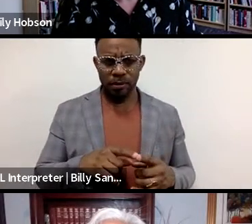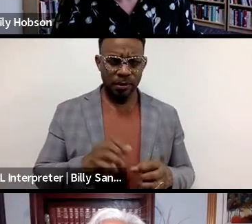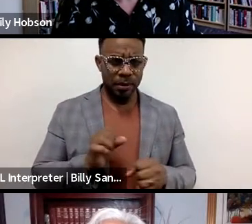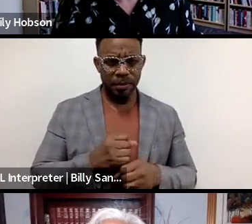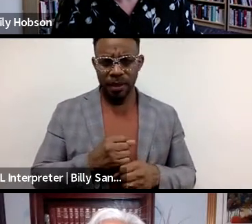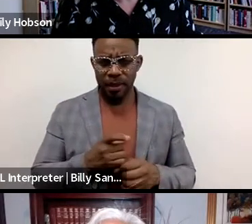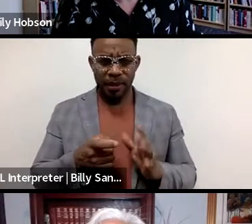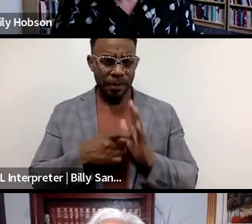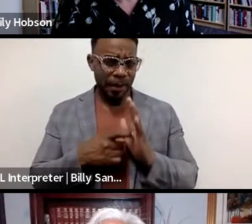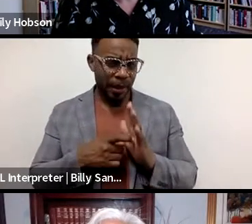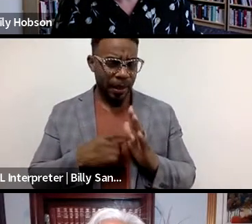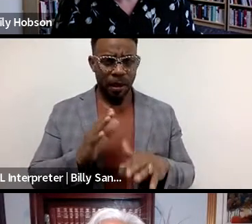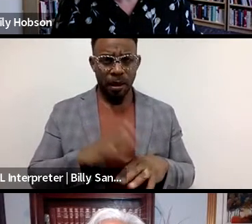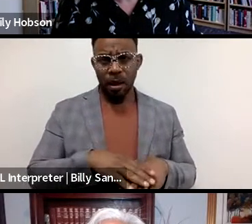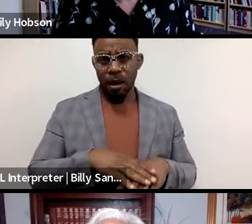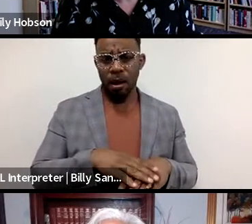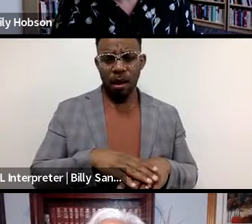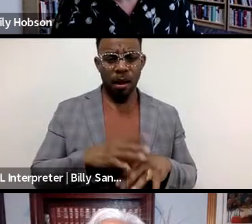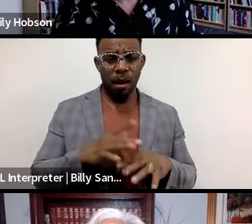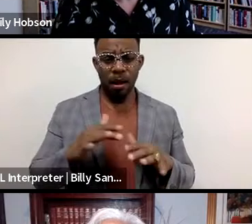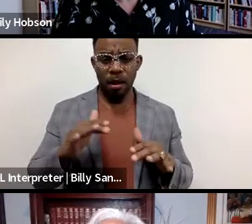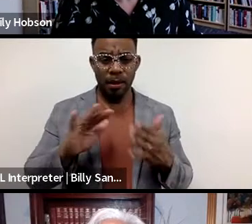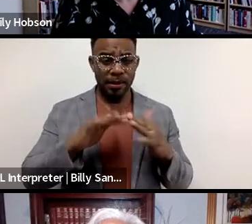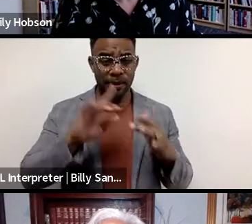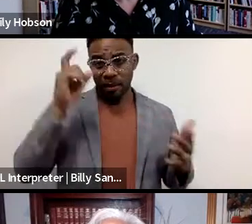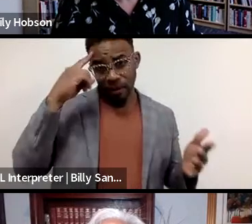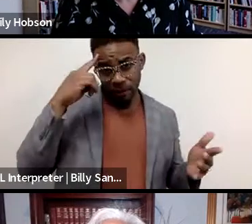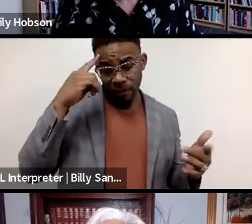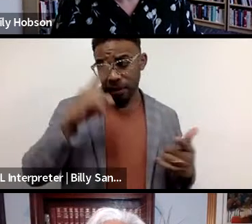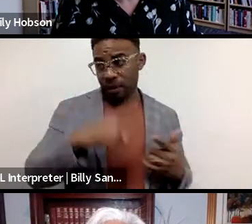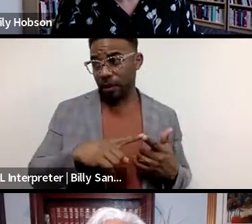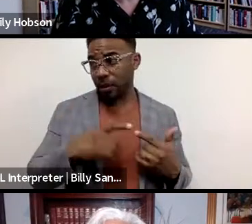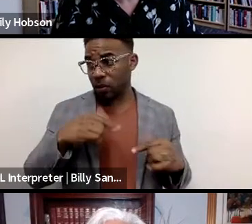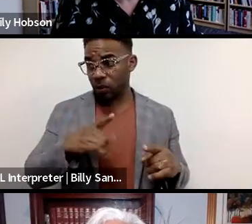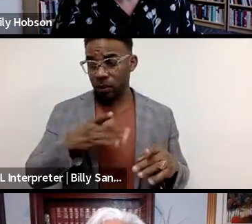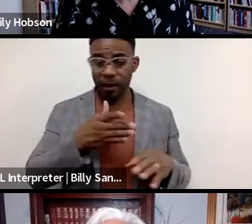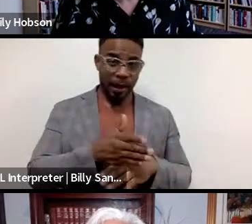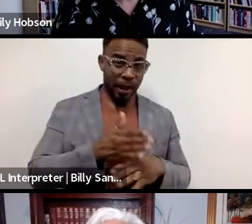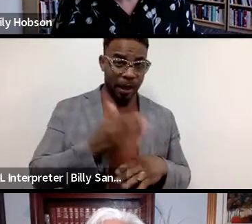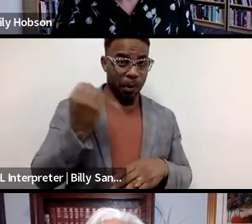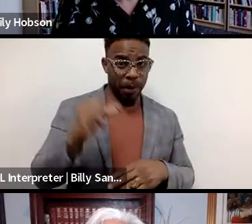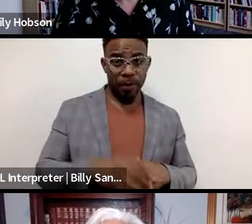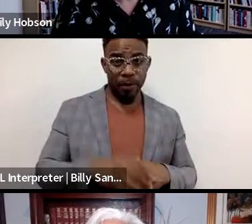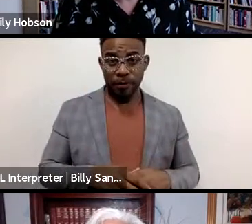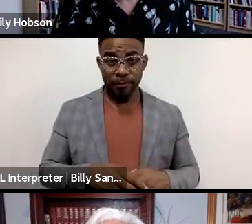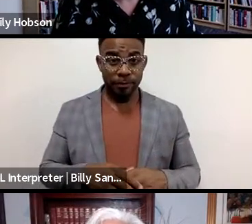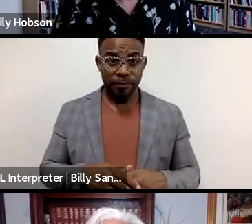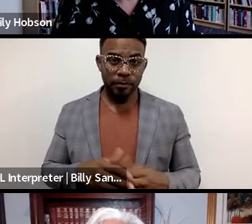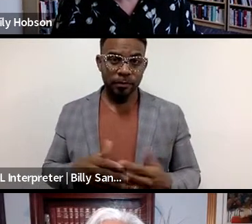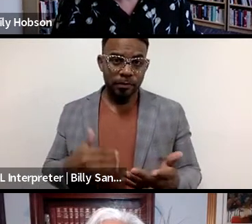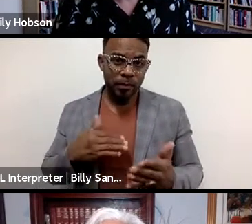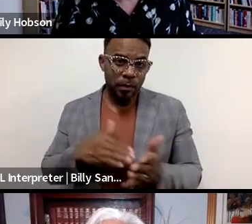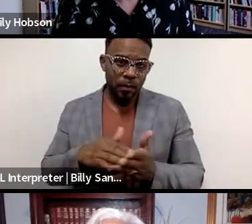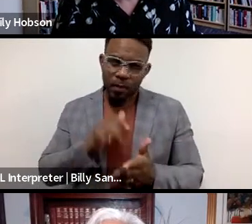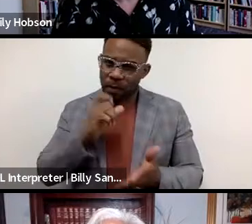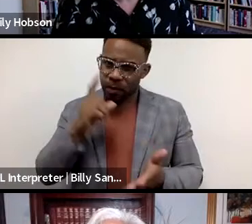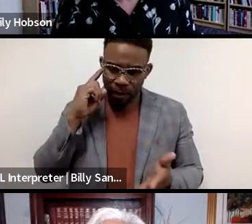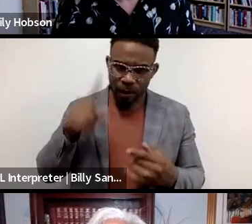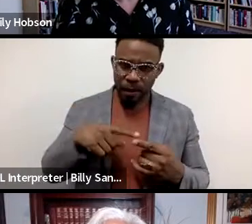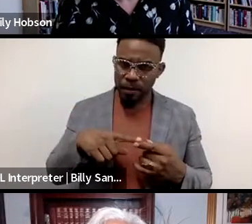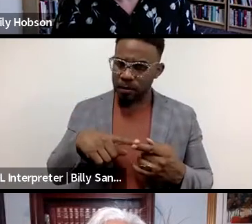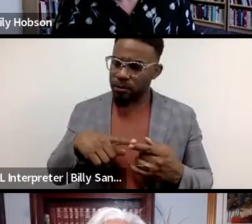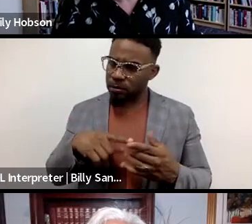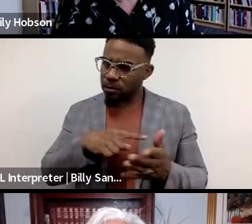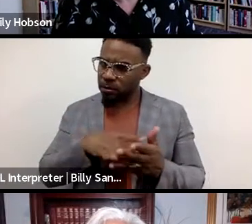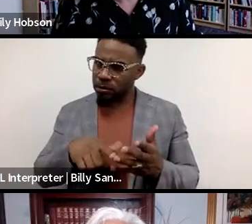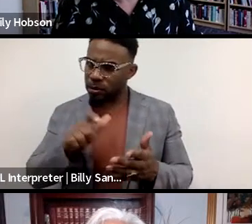making demands on city governments during and after rebellions. We often don't think about